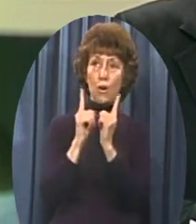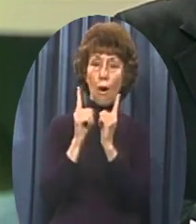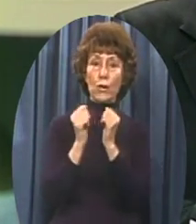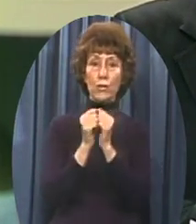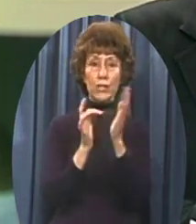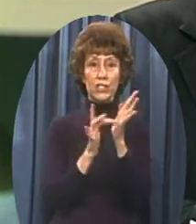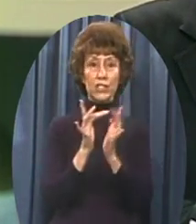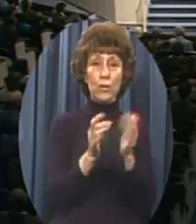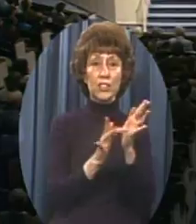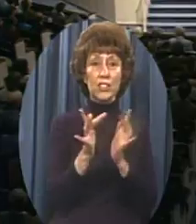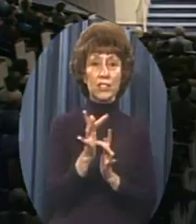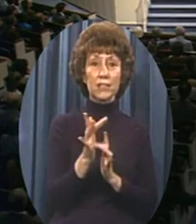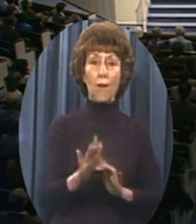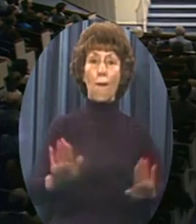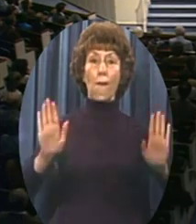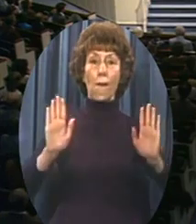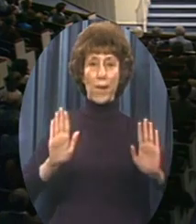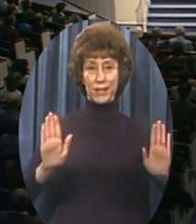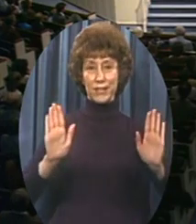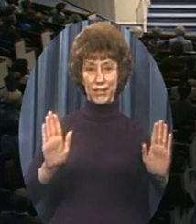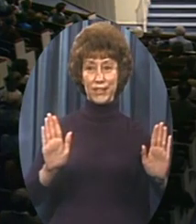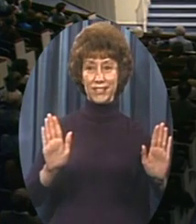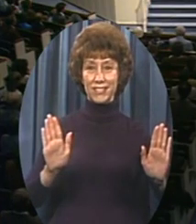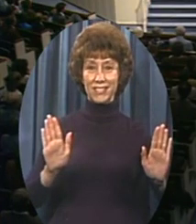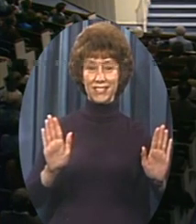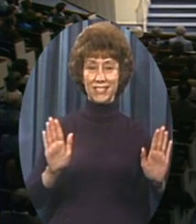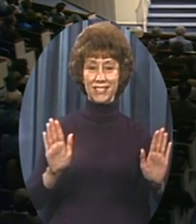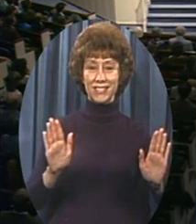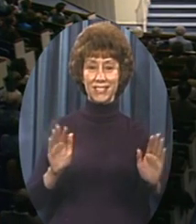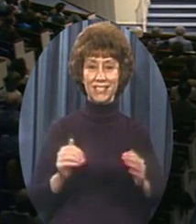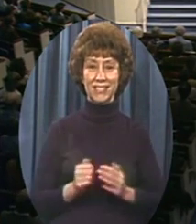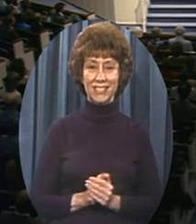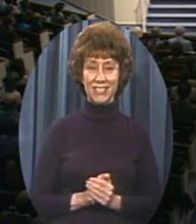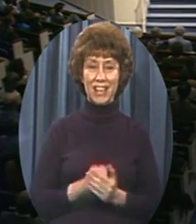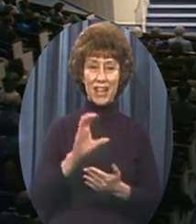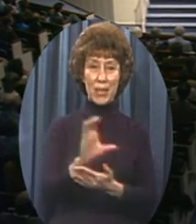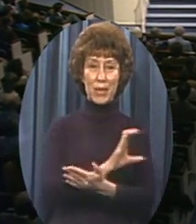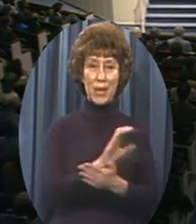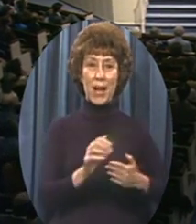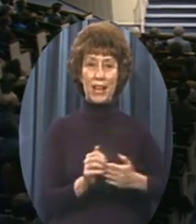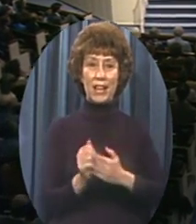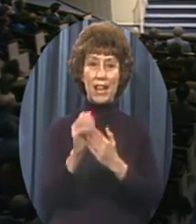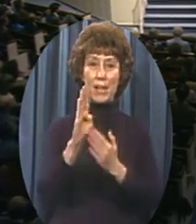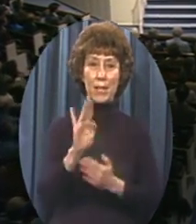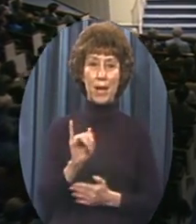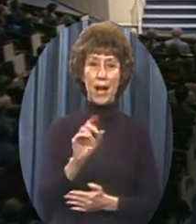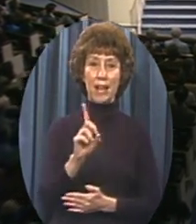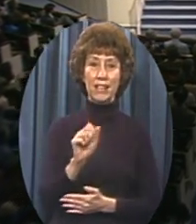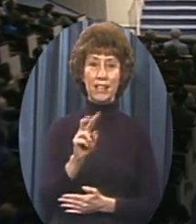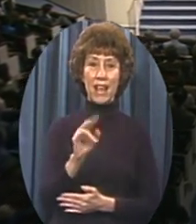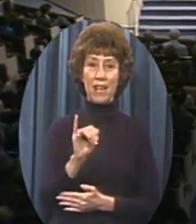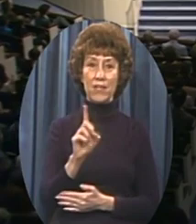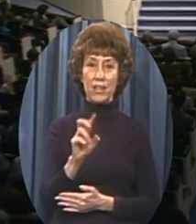made it all right? Just a closer walk with thee. The choir led by David Ranlett.